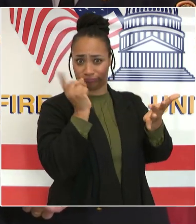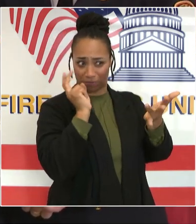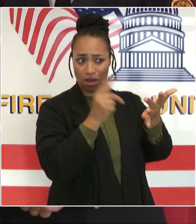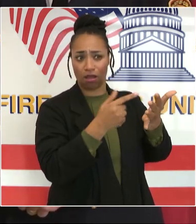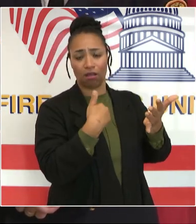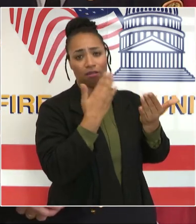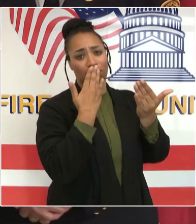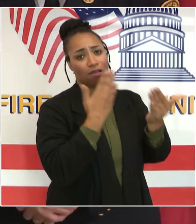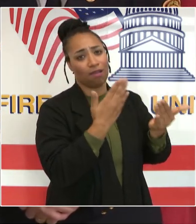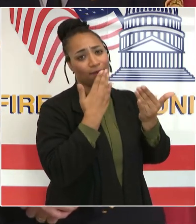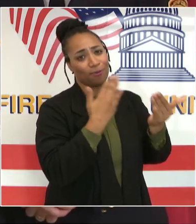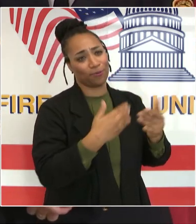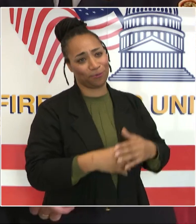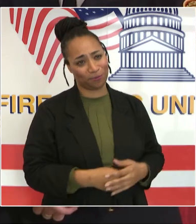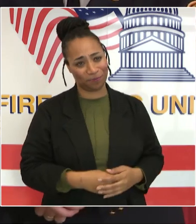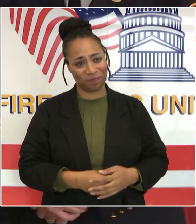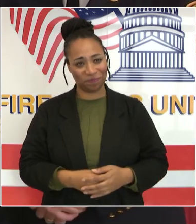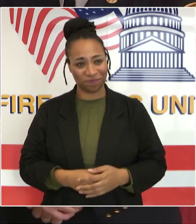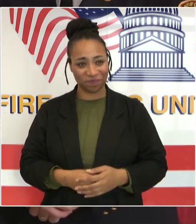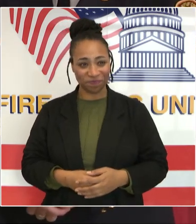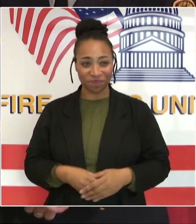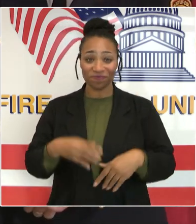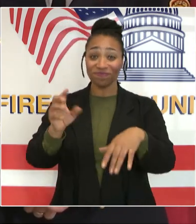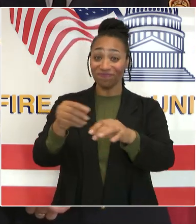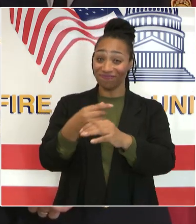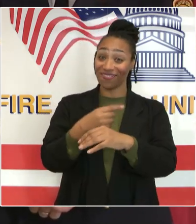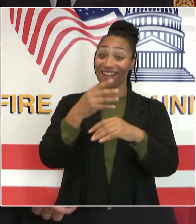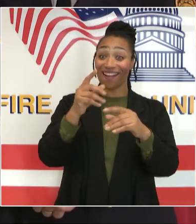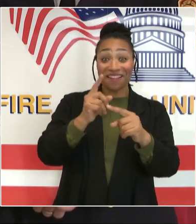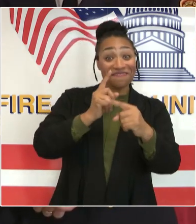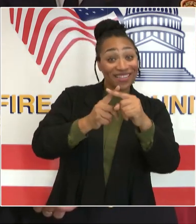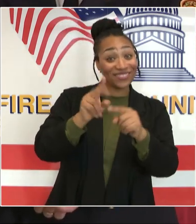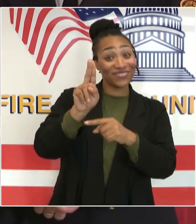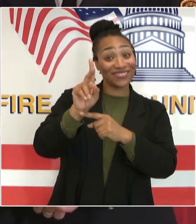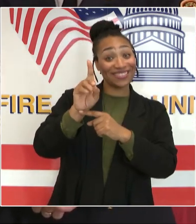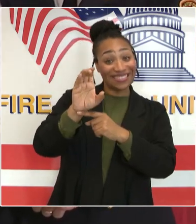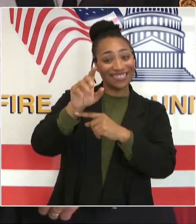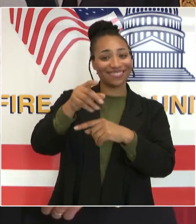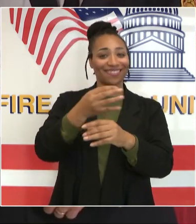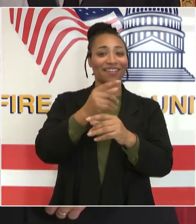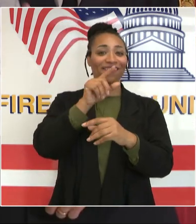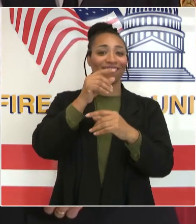distinguished alums, thank you, sir. Yeah, we take credit for him. That's